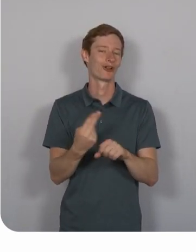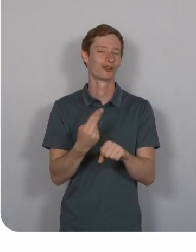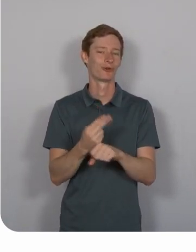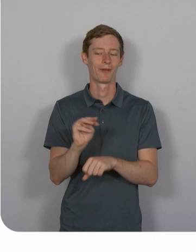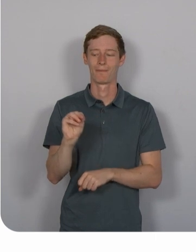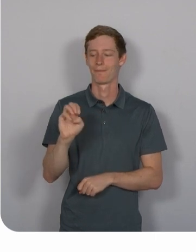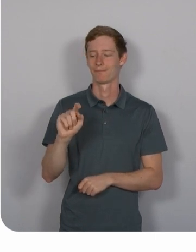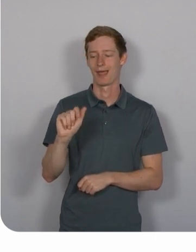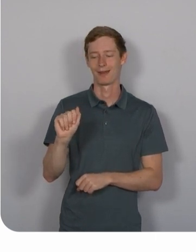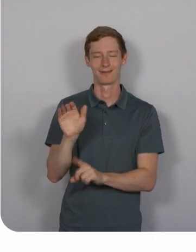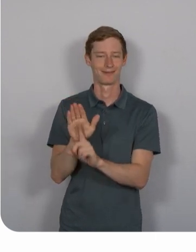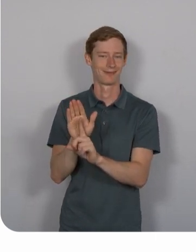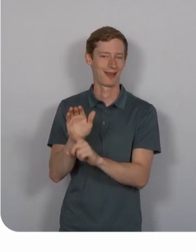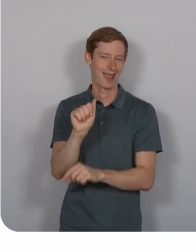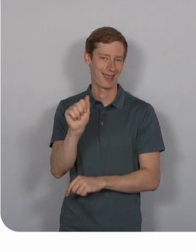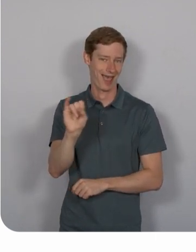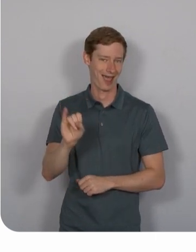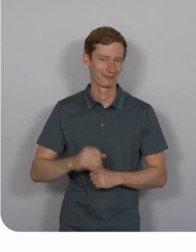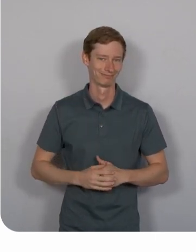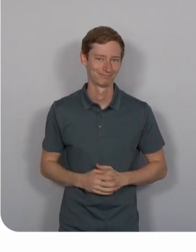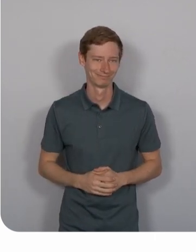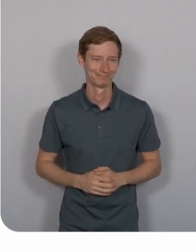AIs.